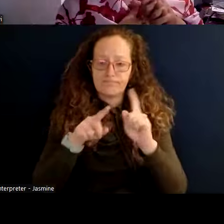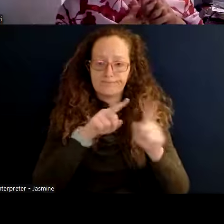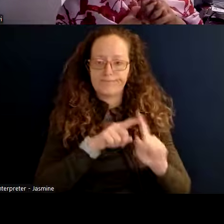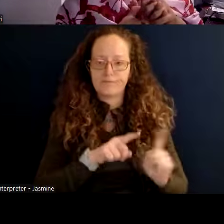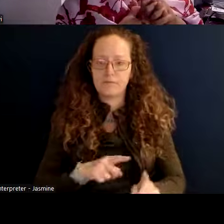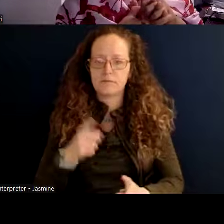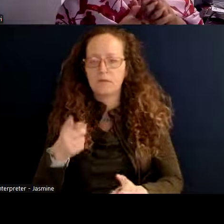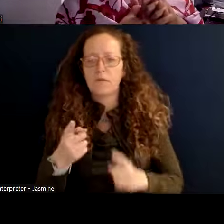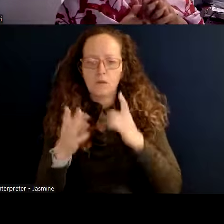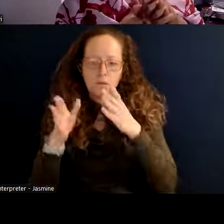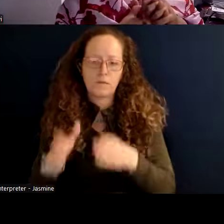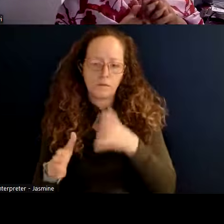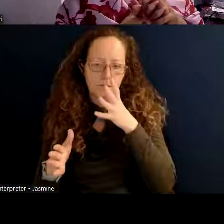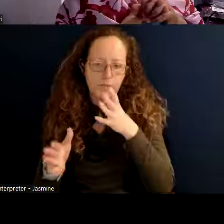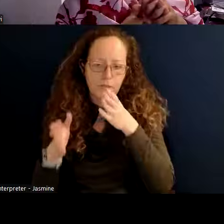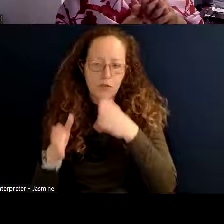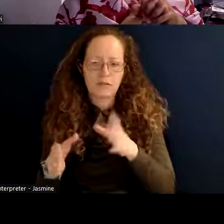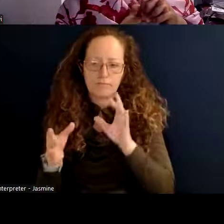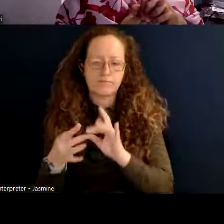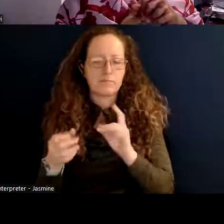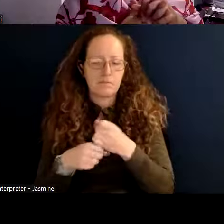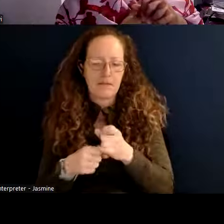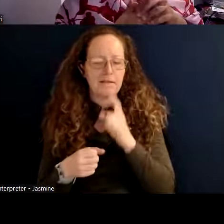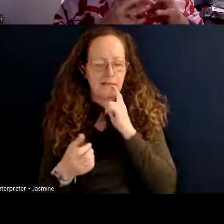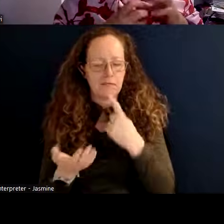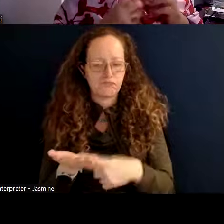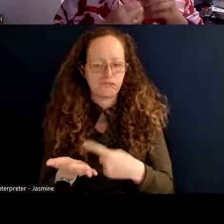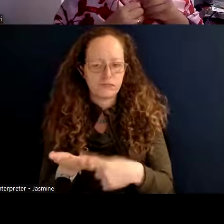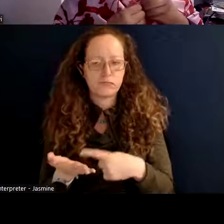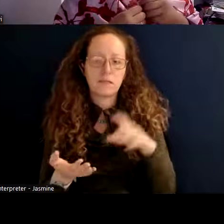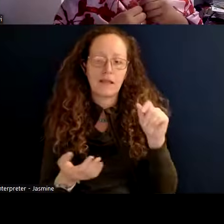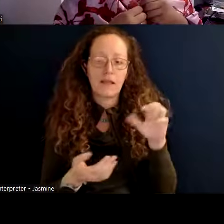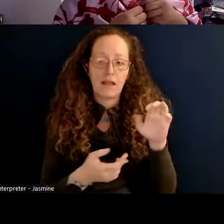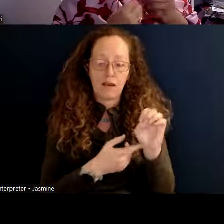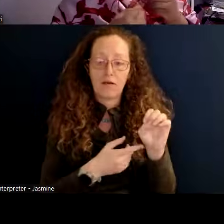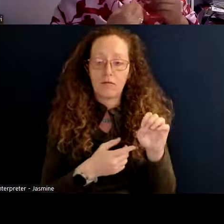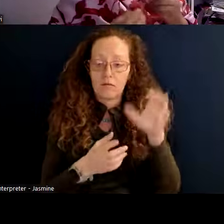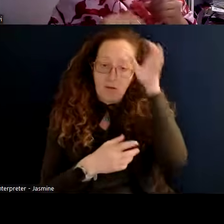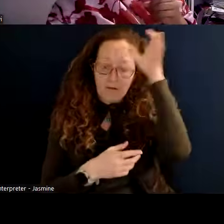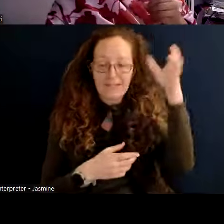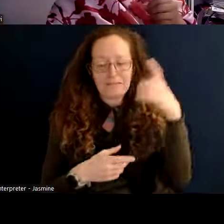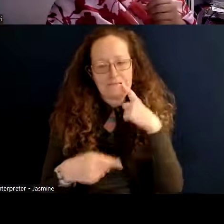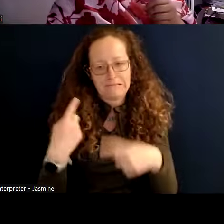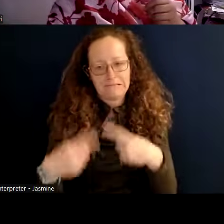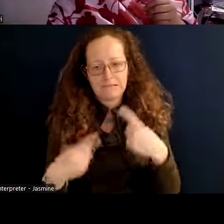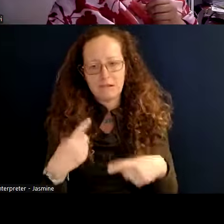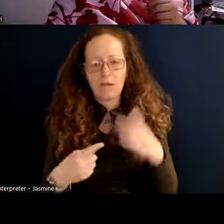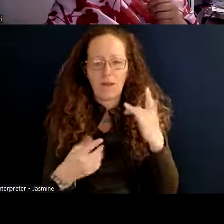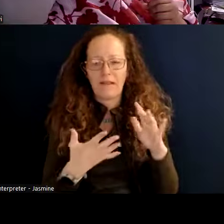Bellacasa argues. Care is a contested concept, primarily as it obfuscates easy